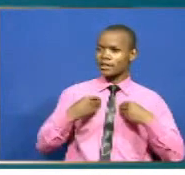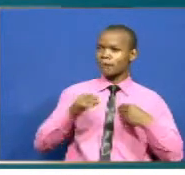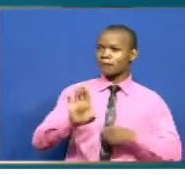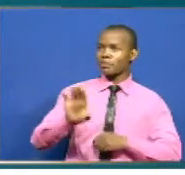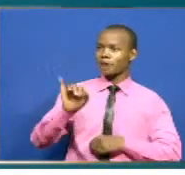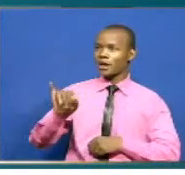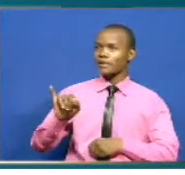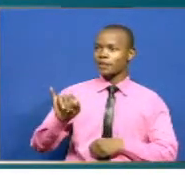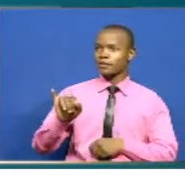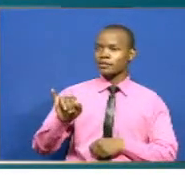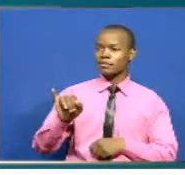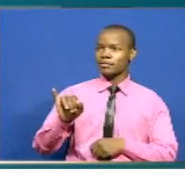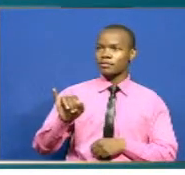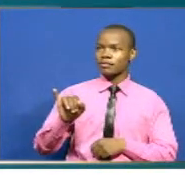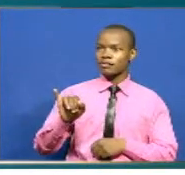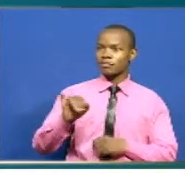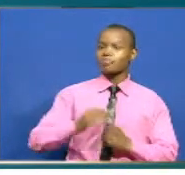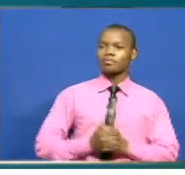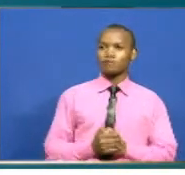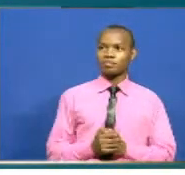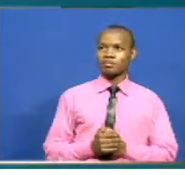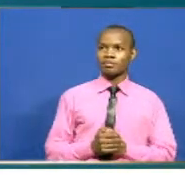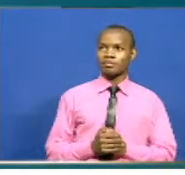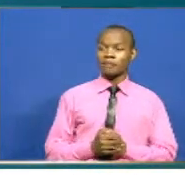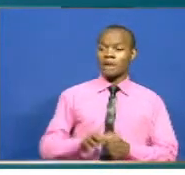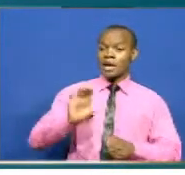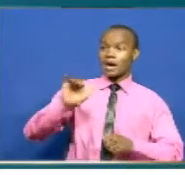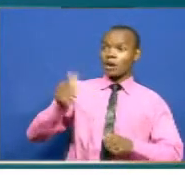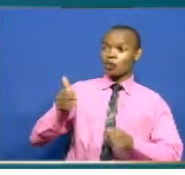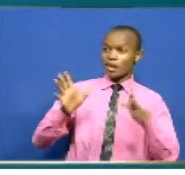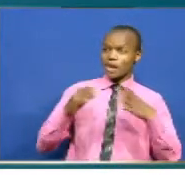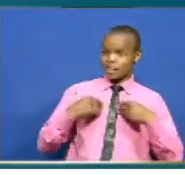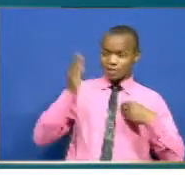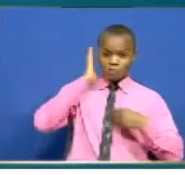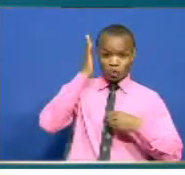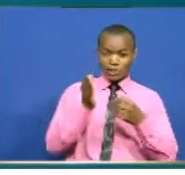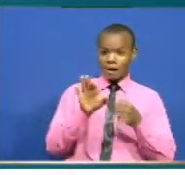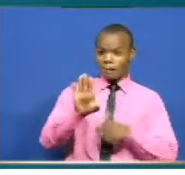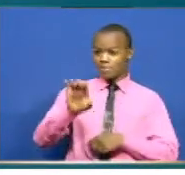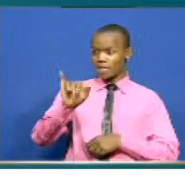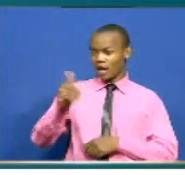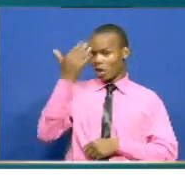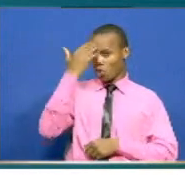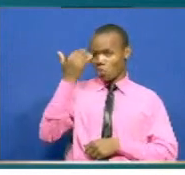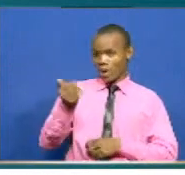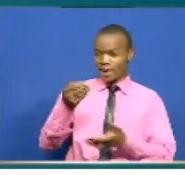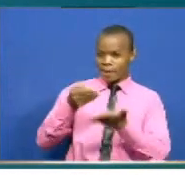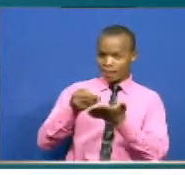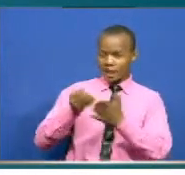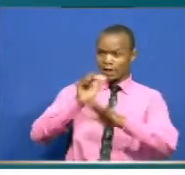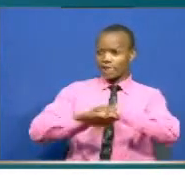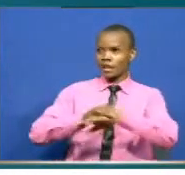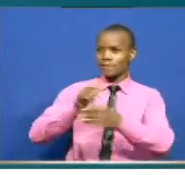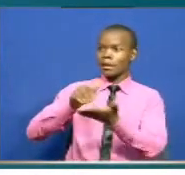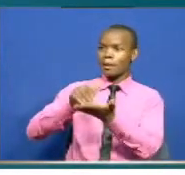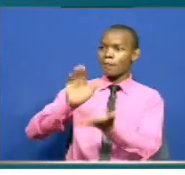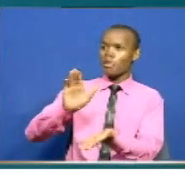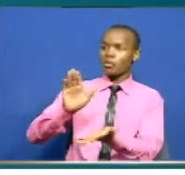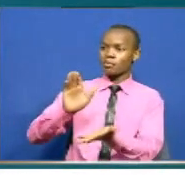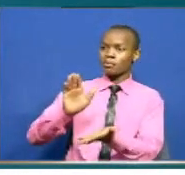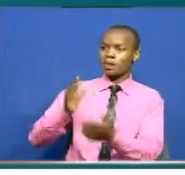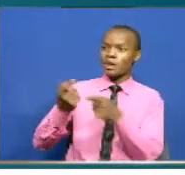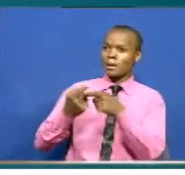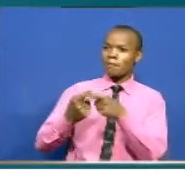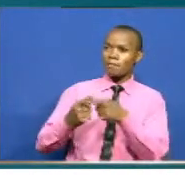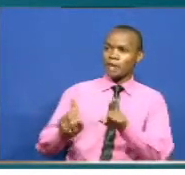counties are going to be accepting simply because they're getting more revenues, they're getting more constituencies, they're getting more value onto that. Mm-hmm. But when I look